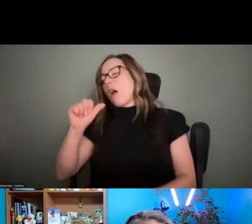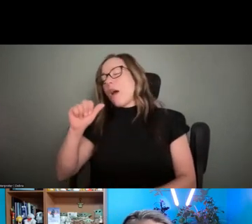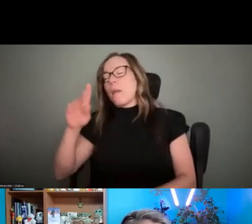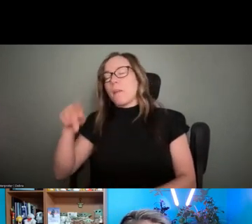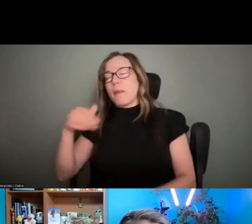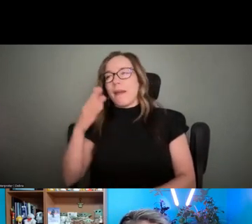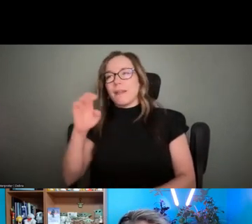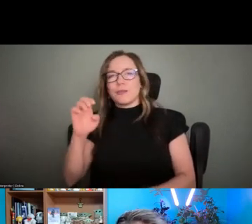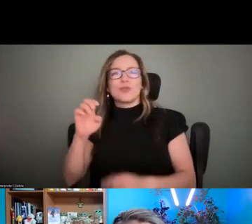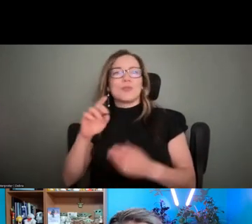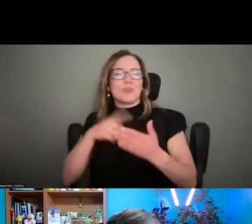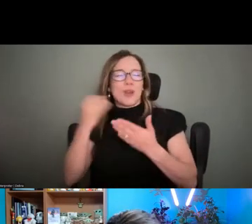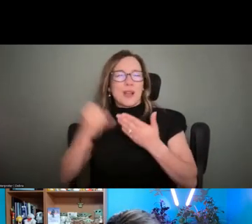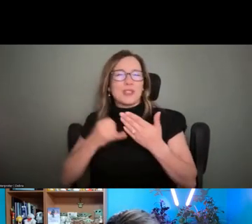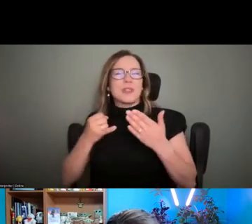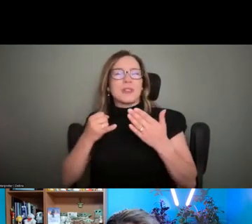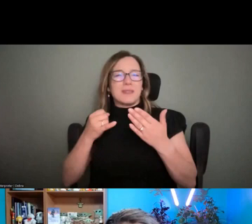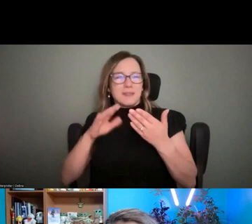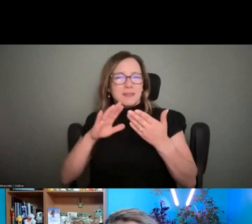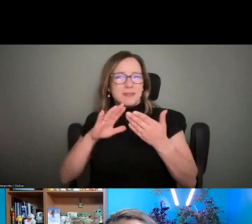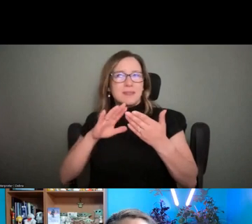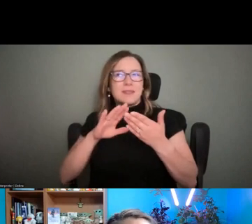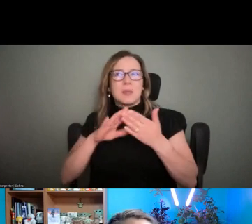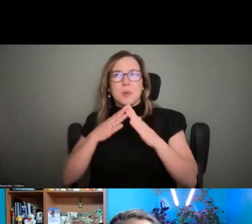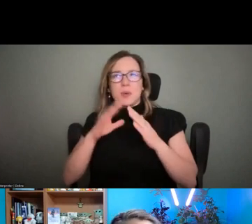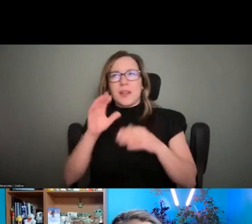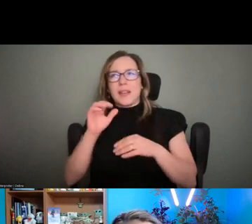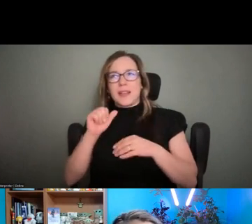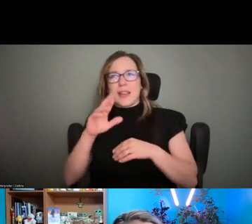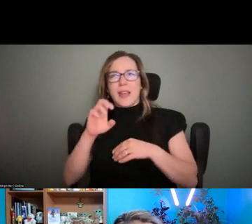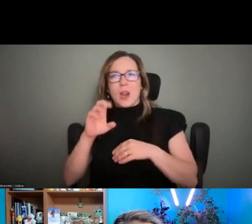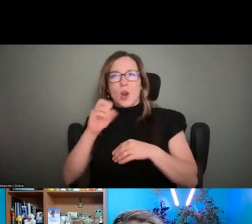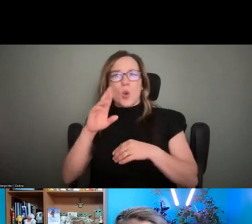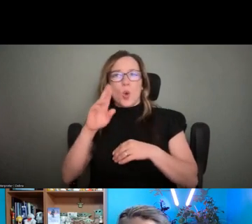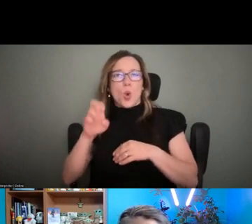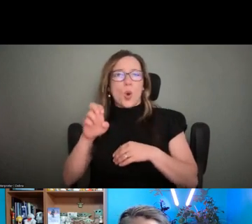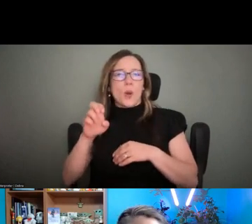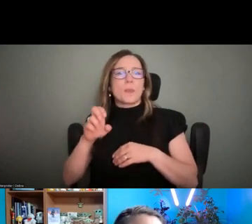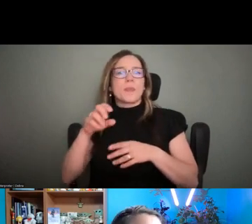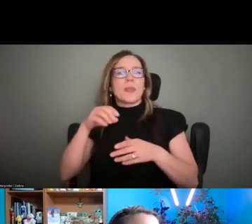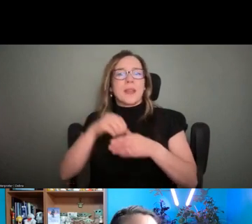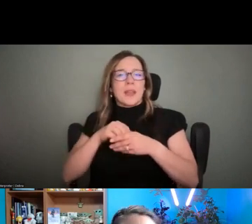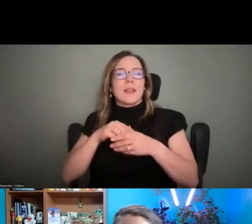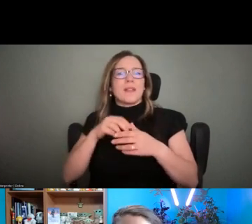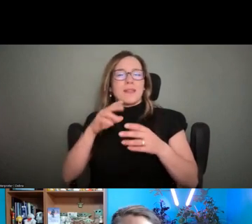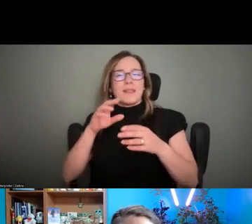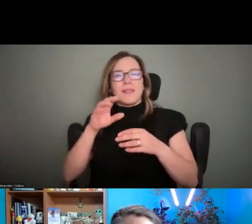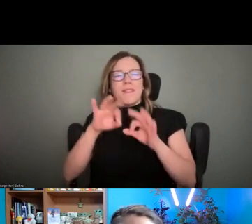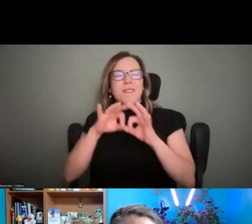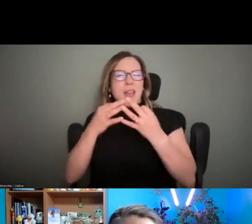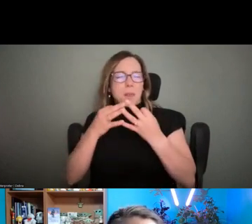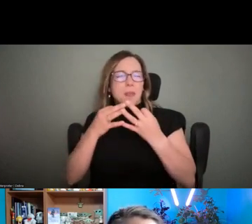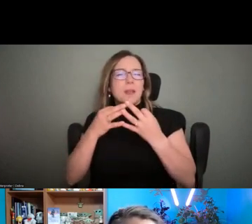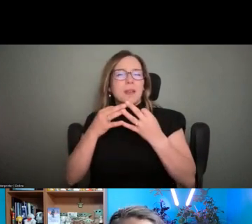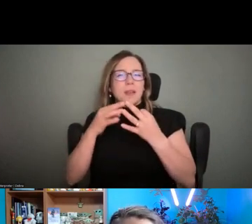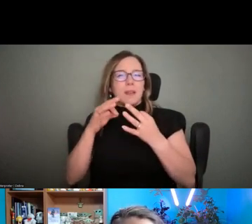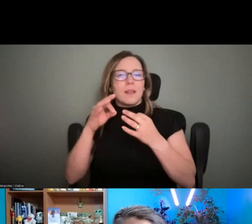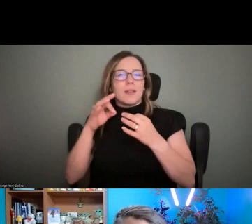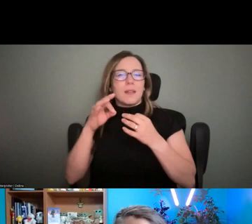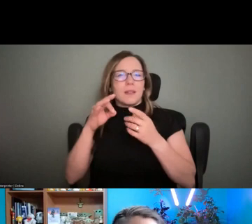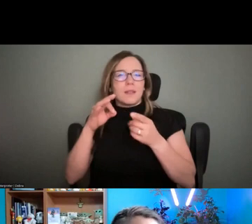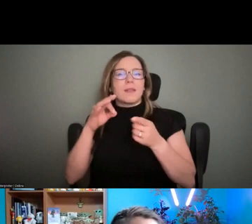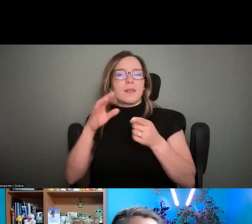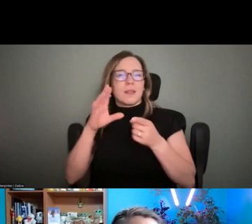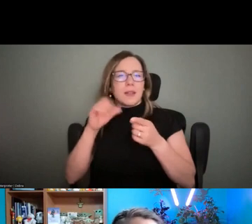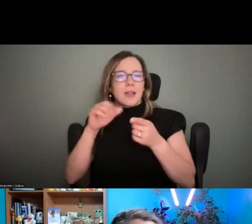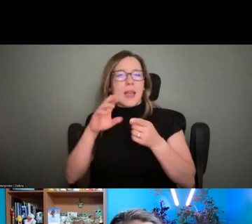Care Corps. I'm here at the OASIS Institute in St. Louis, Missouri. I want to give you all a little bit of advanced warning. I